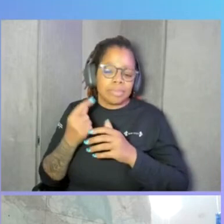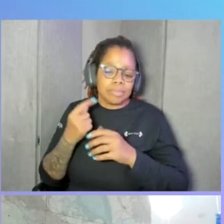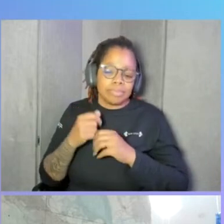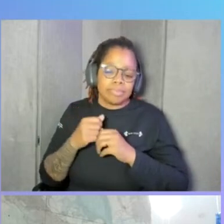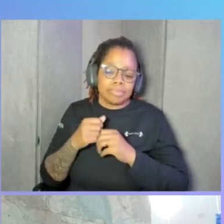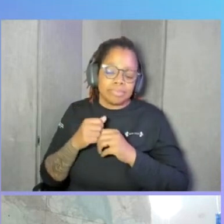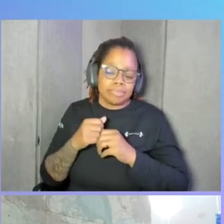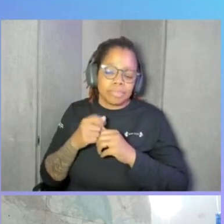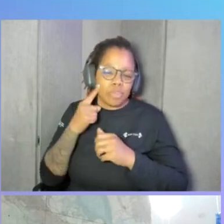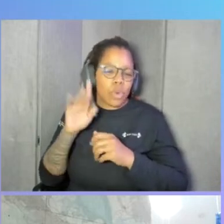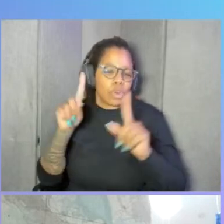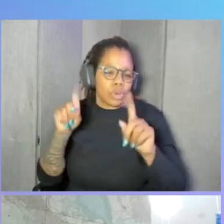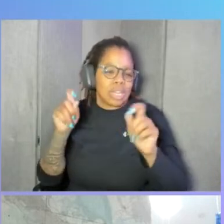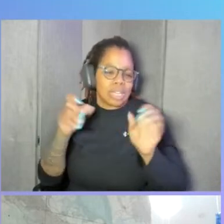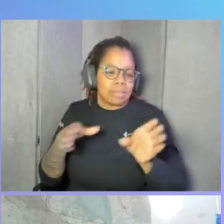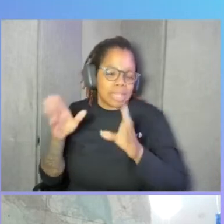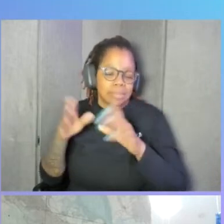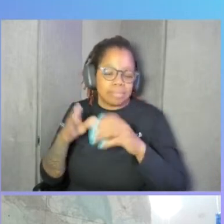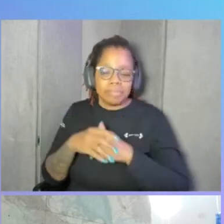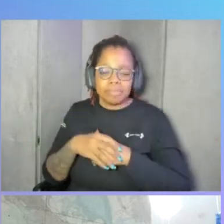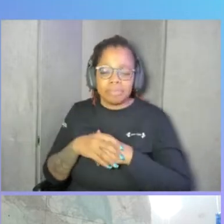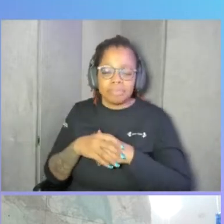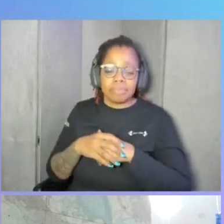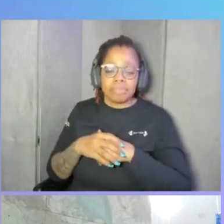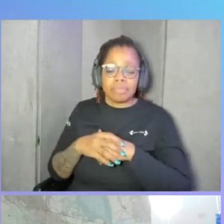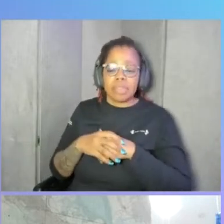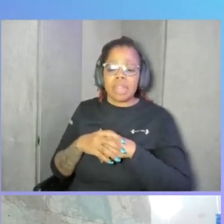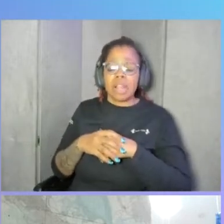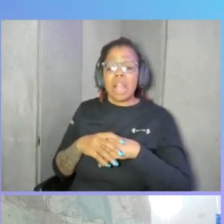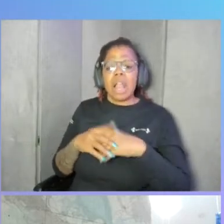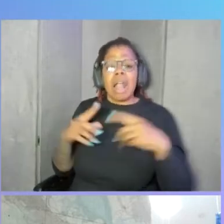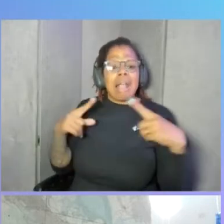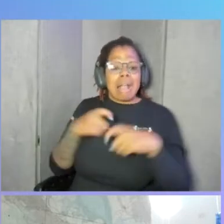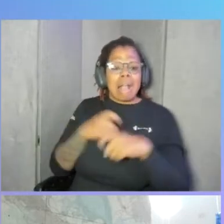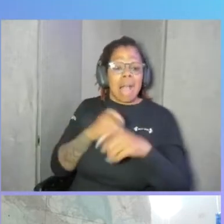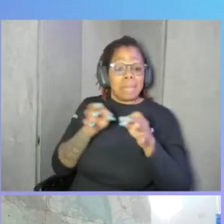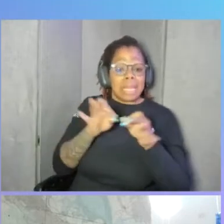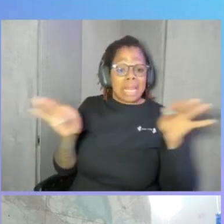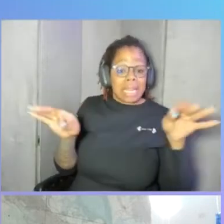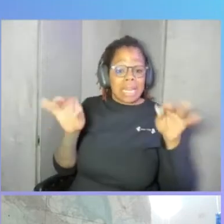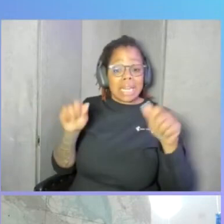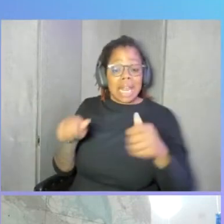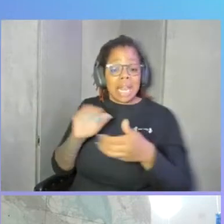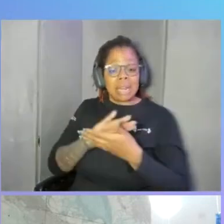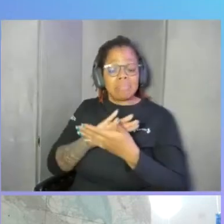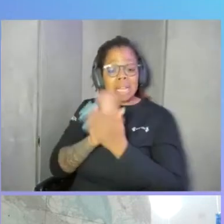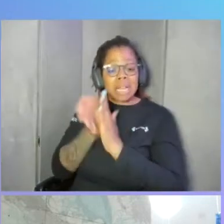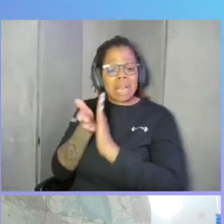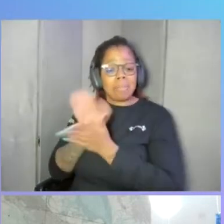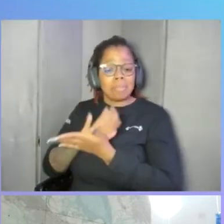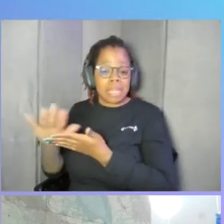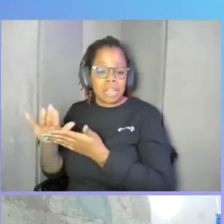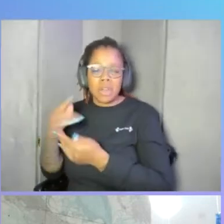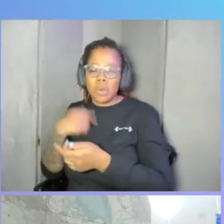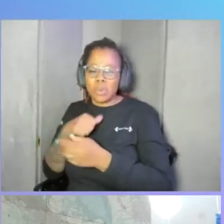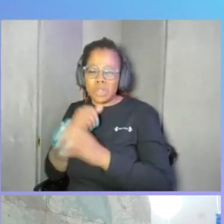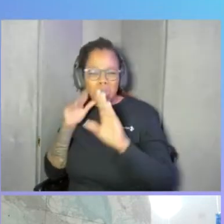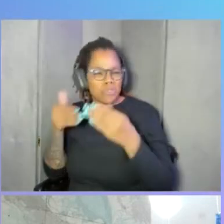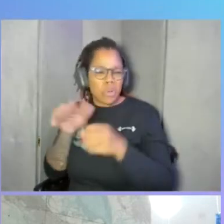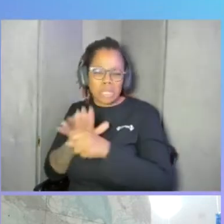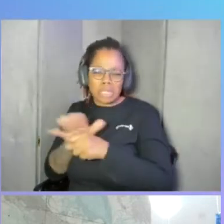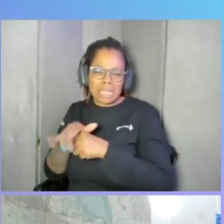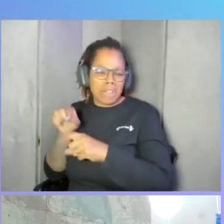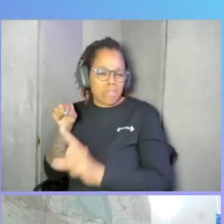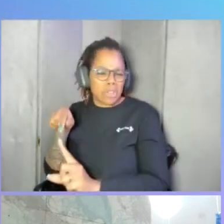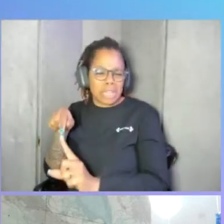plan. It can turn complicated language into plain language. We don't spend enough time focusing on this